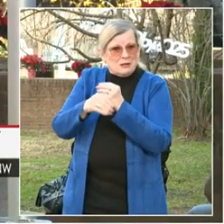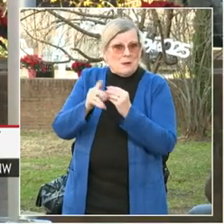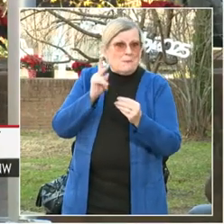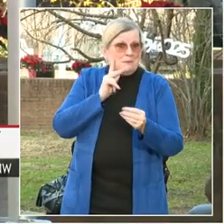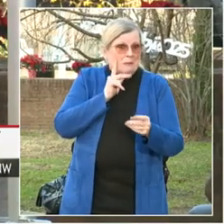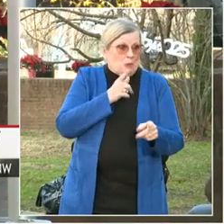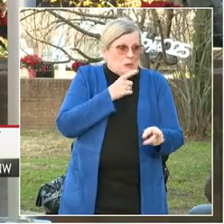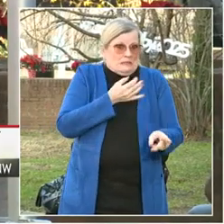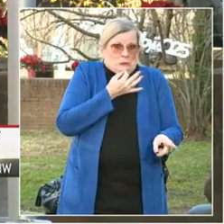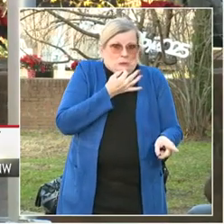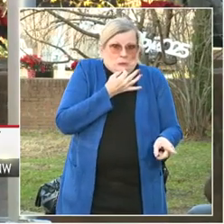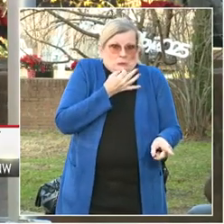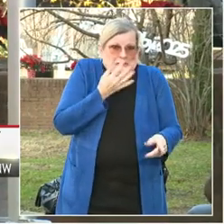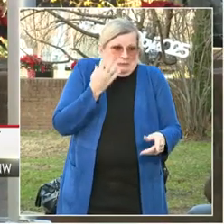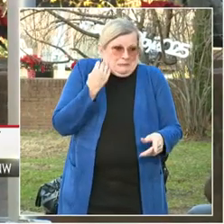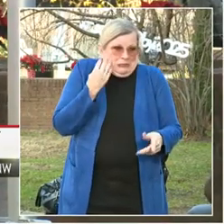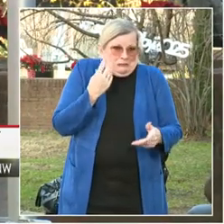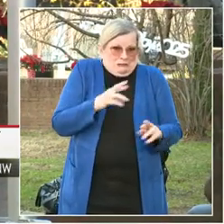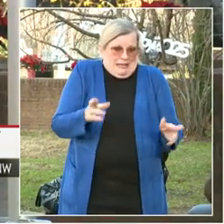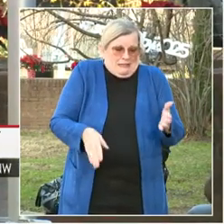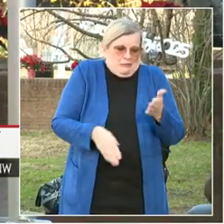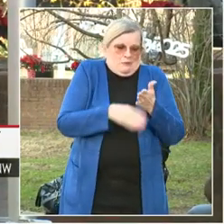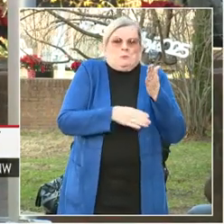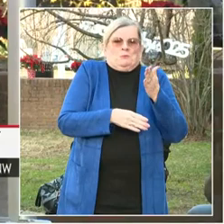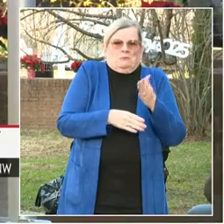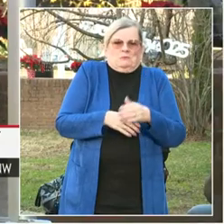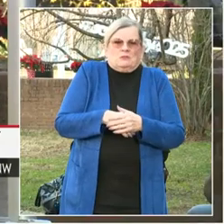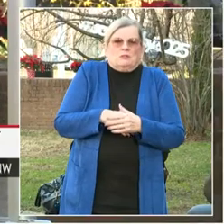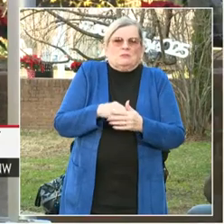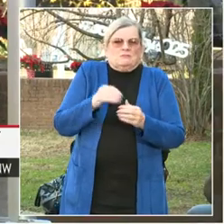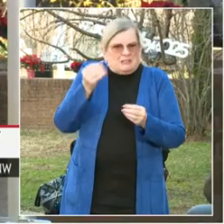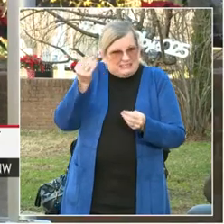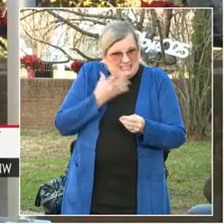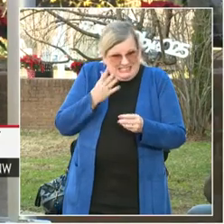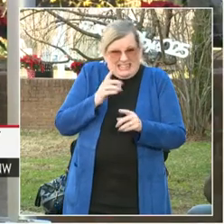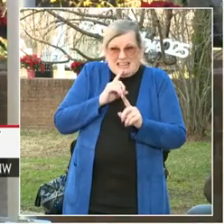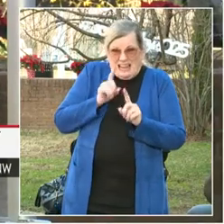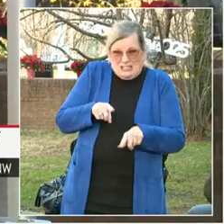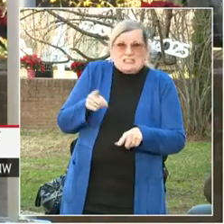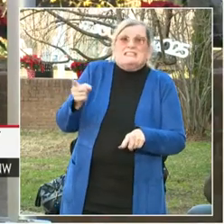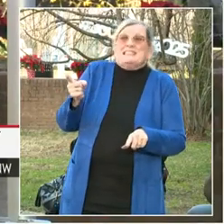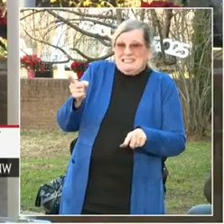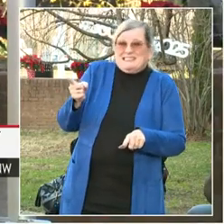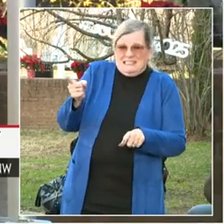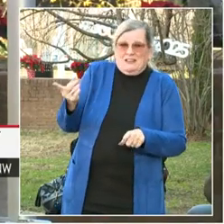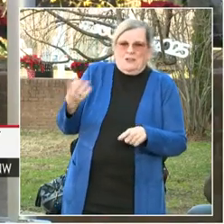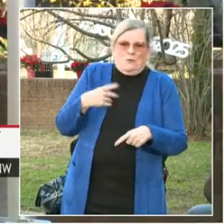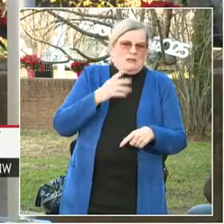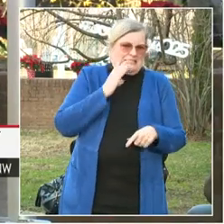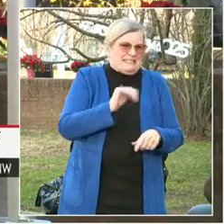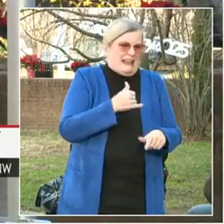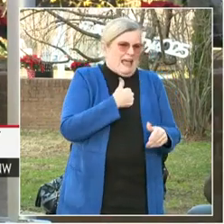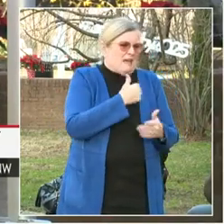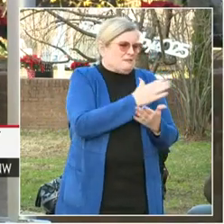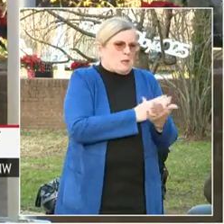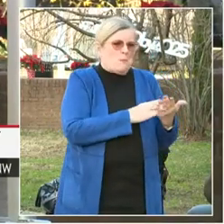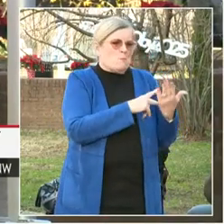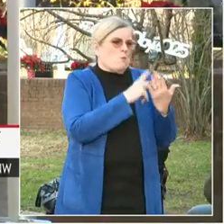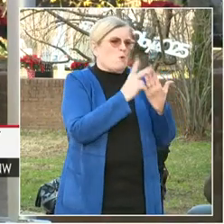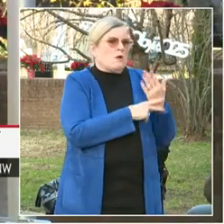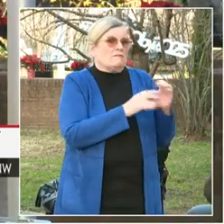emergencies. So we hope to get an affirmative answer to that. We still have local programs, emergency rental assistance